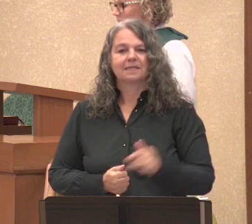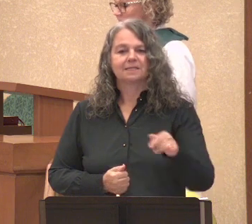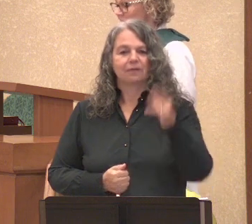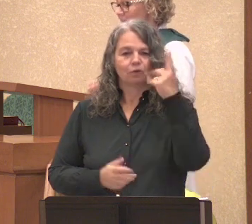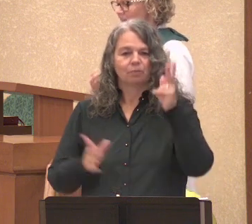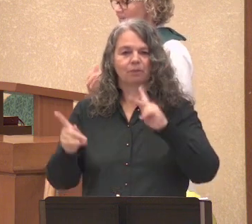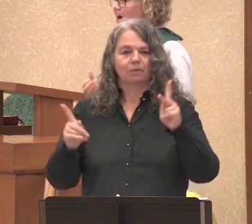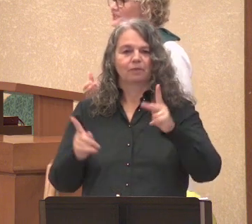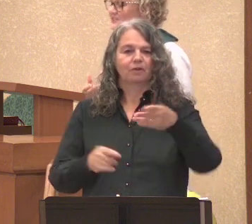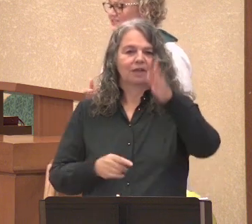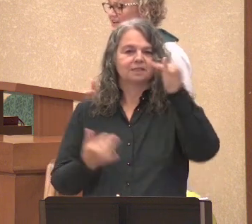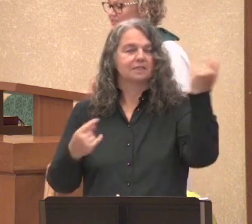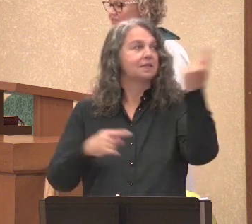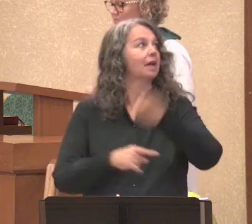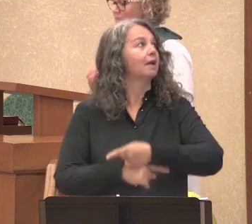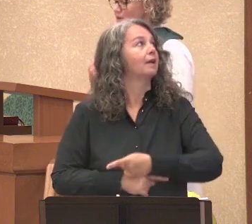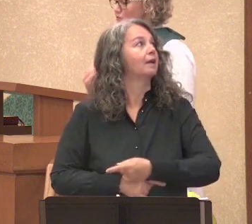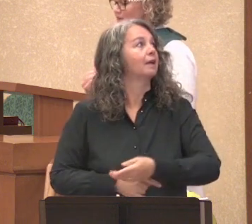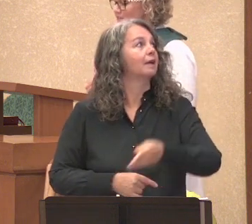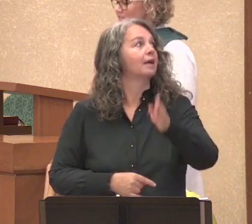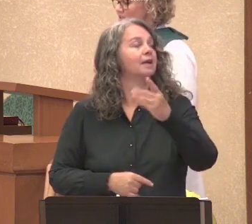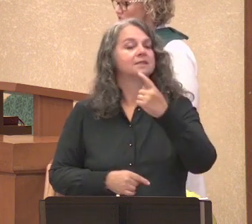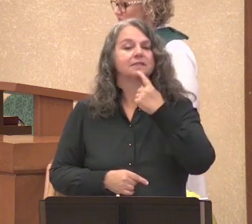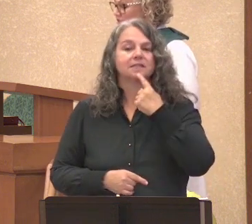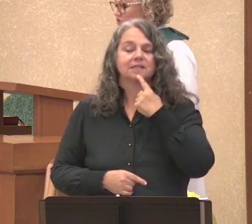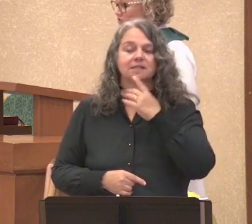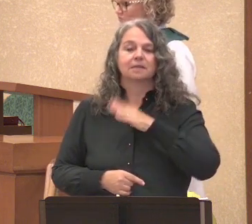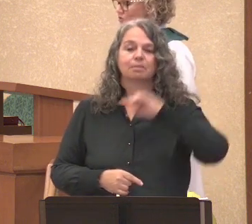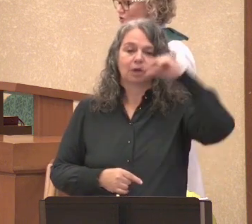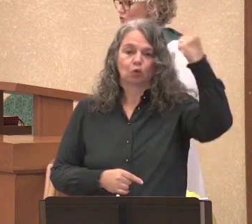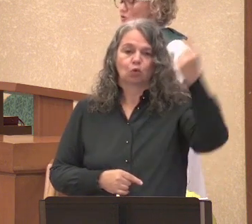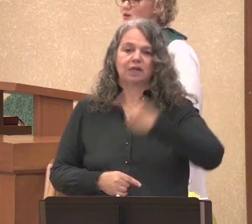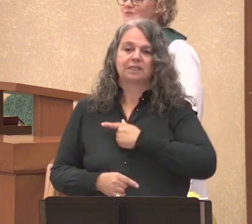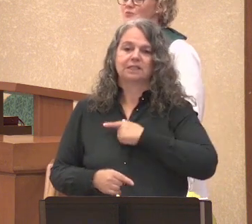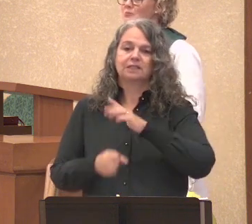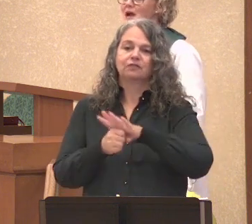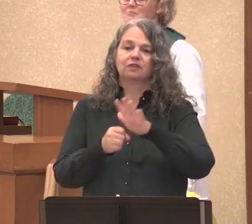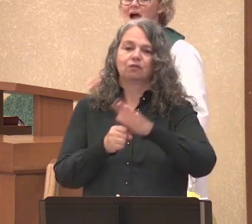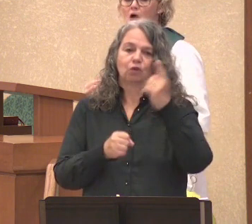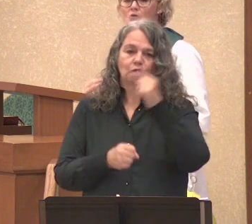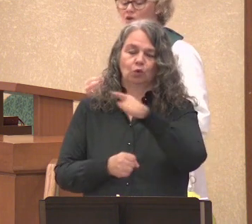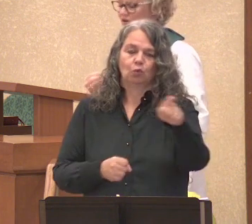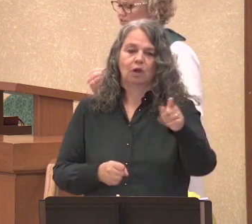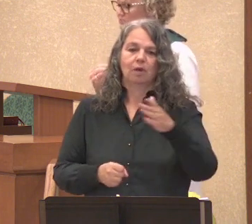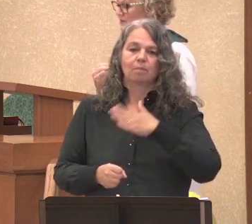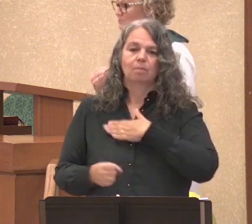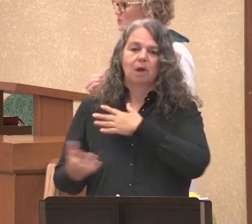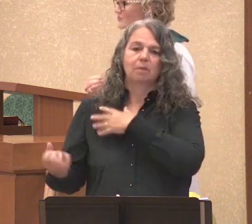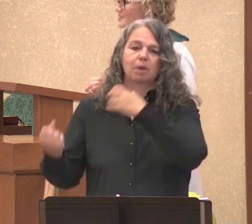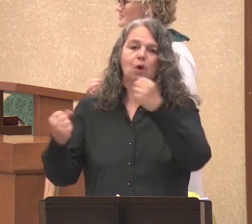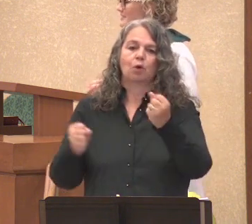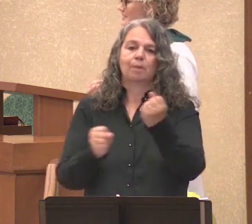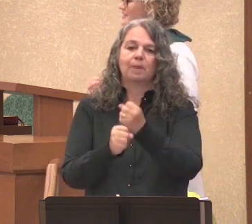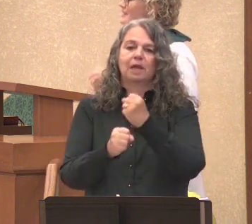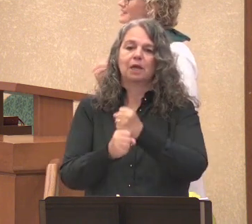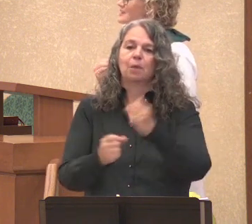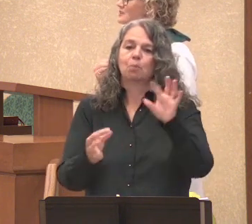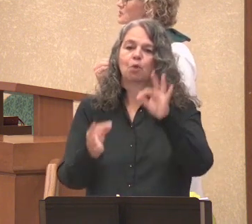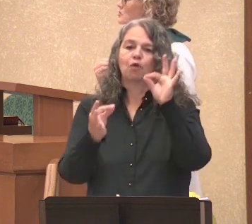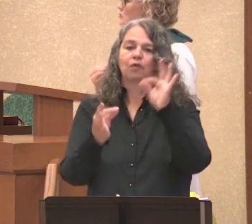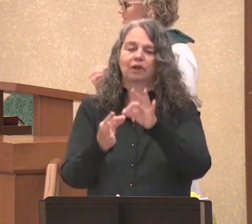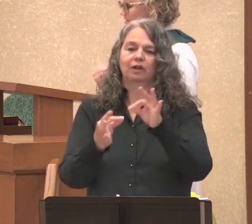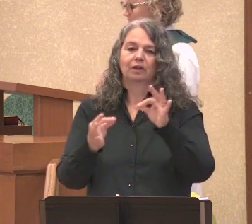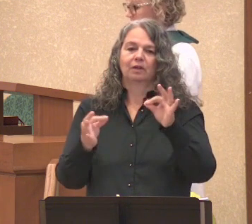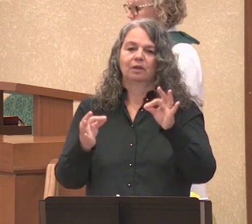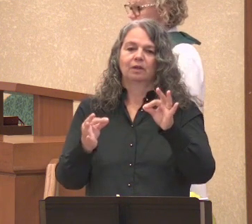today. God says, "My grace is sufficient for you, for my power is made perfect